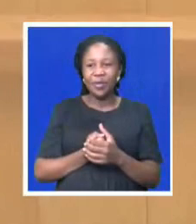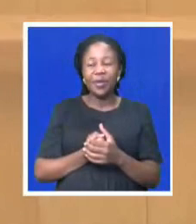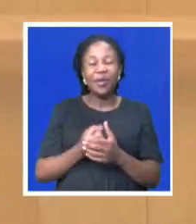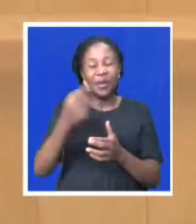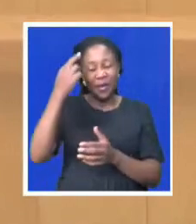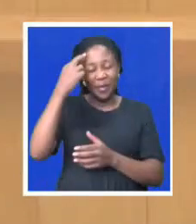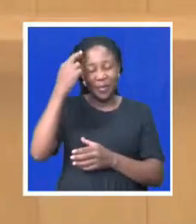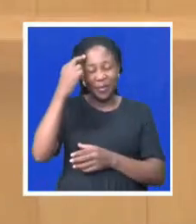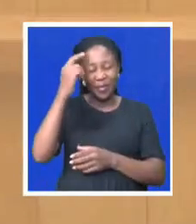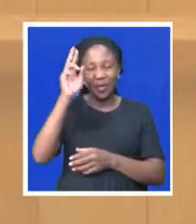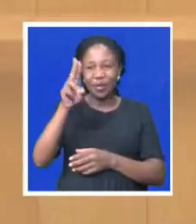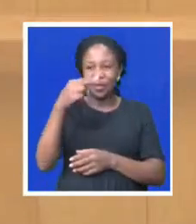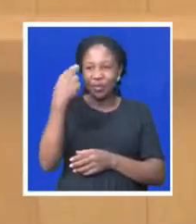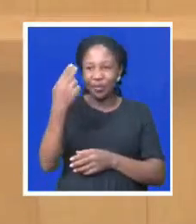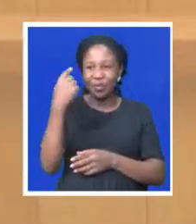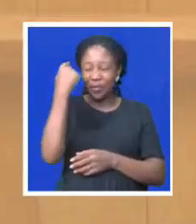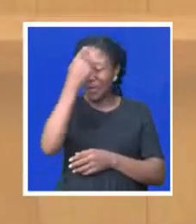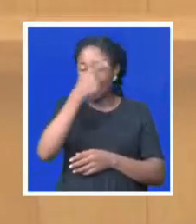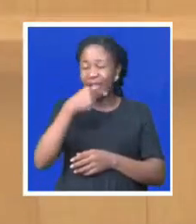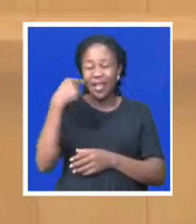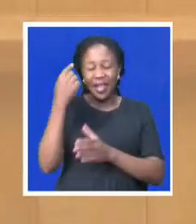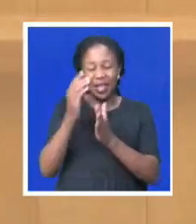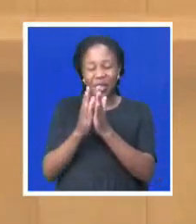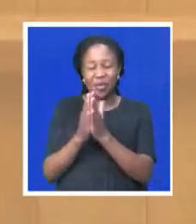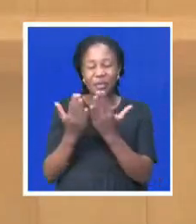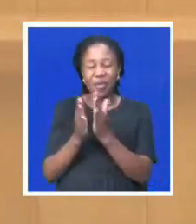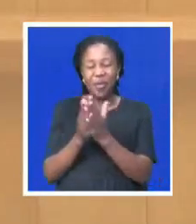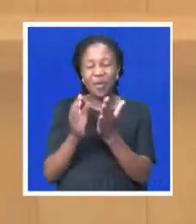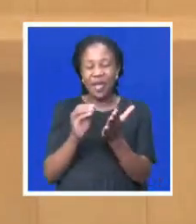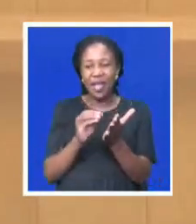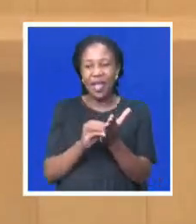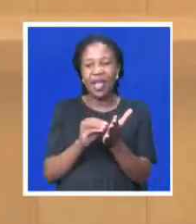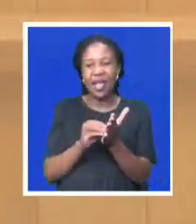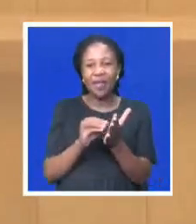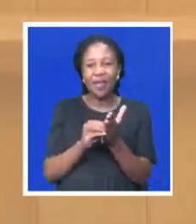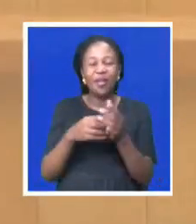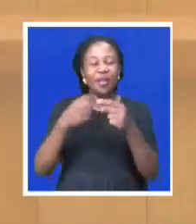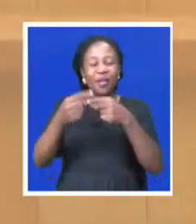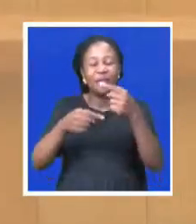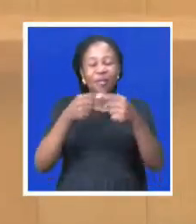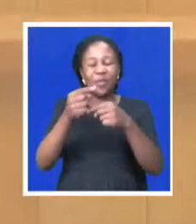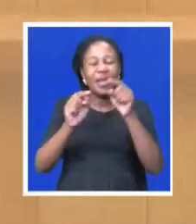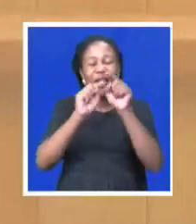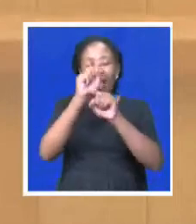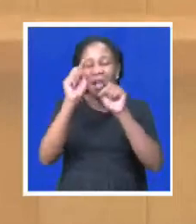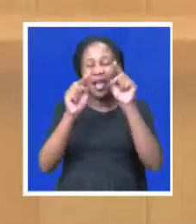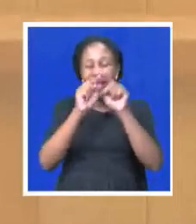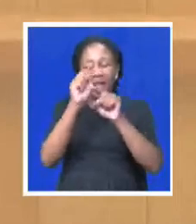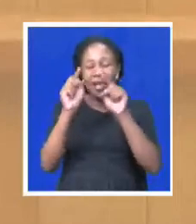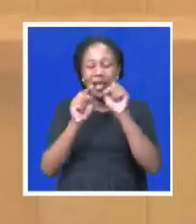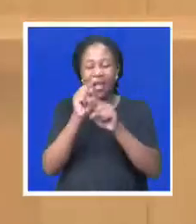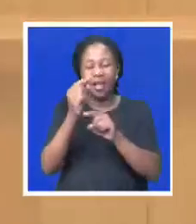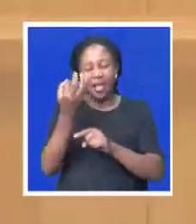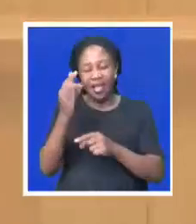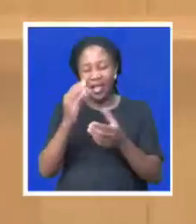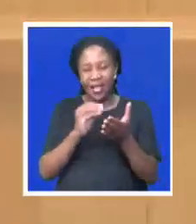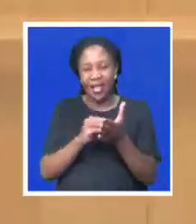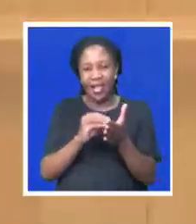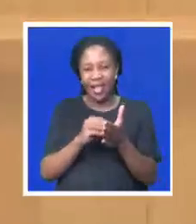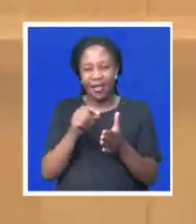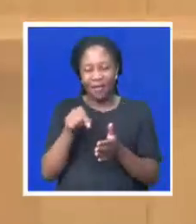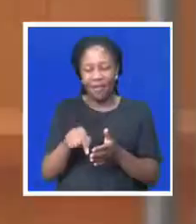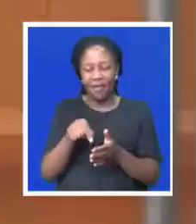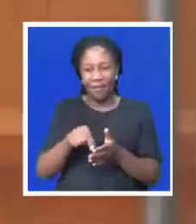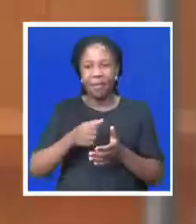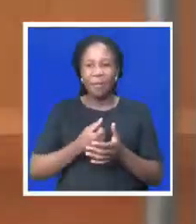as well. And of course, to use the WhatsApp number Form 1s and Form 2s to ask us any questions that you might have during this lesson. Doreen, you may please begin